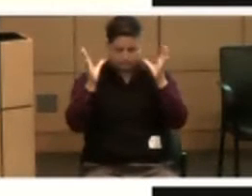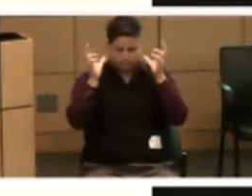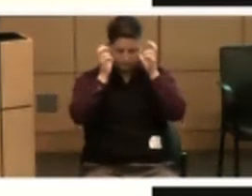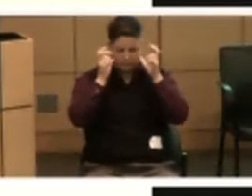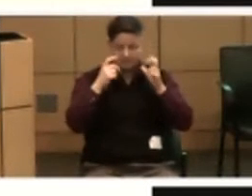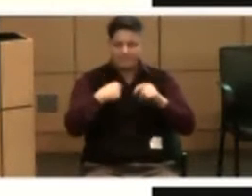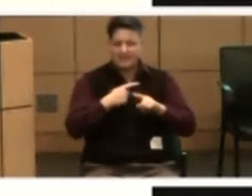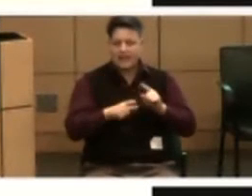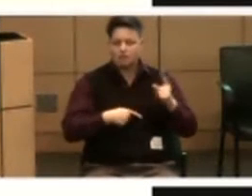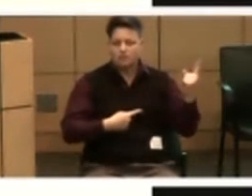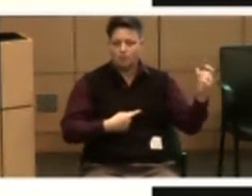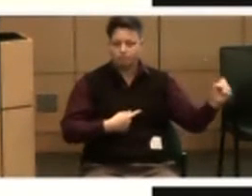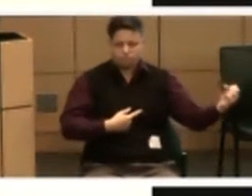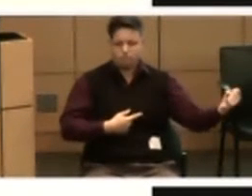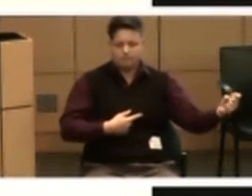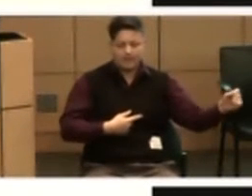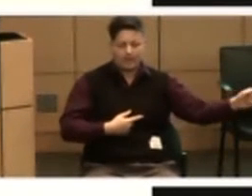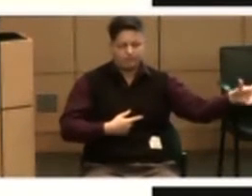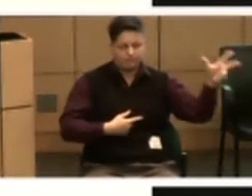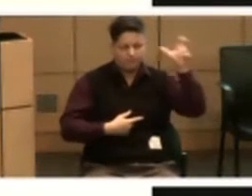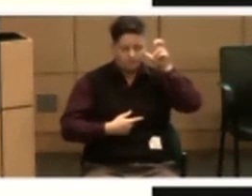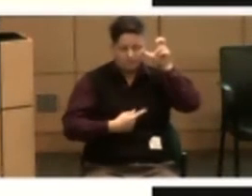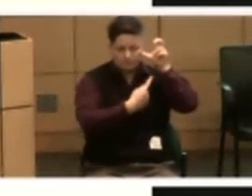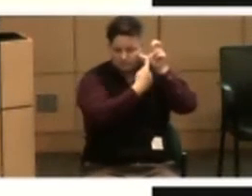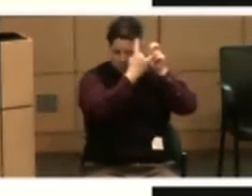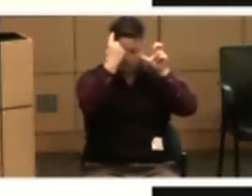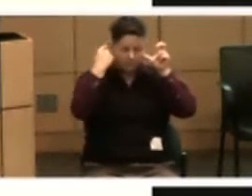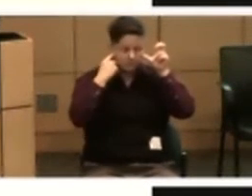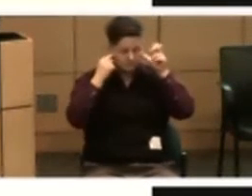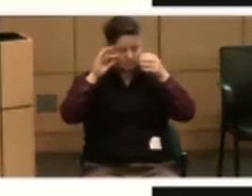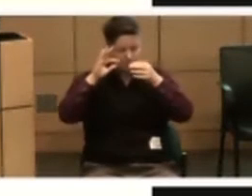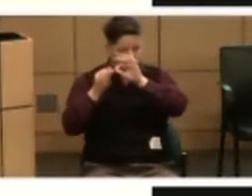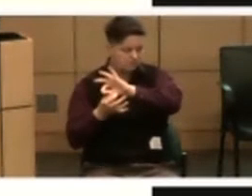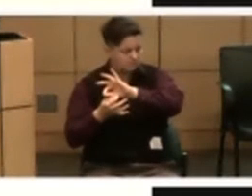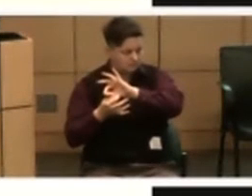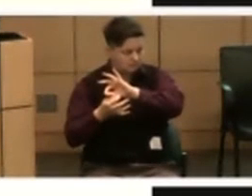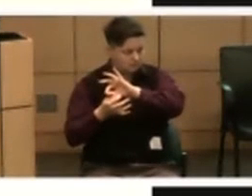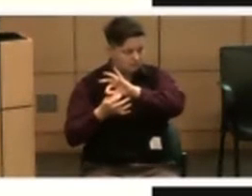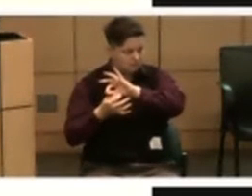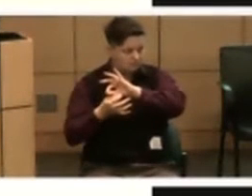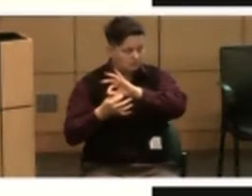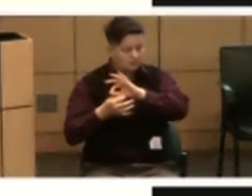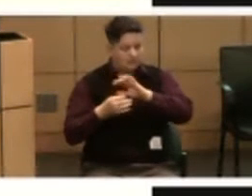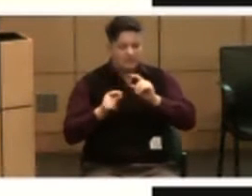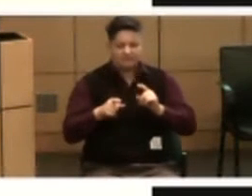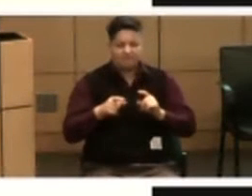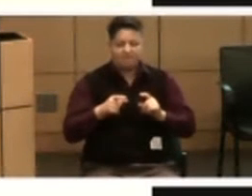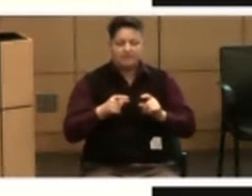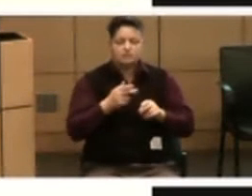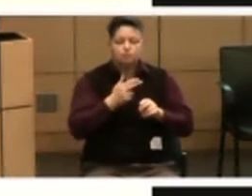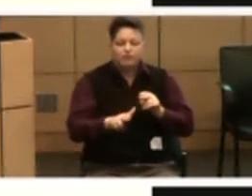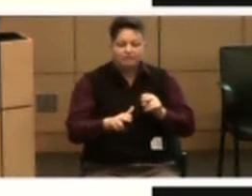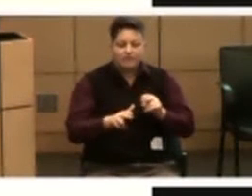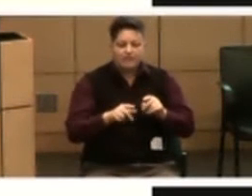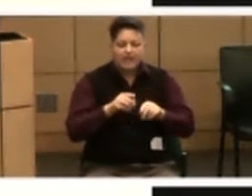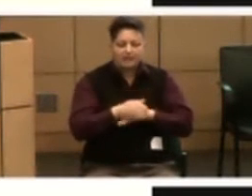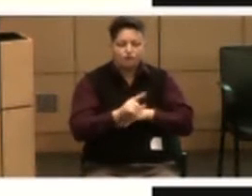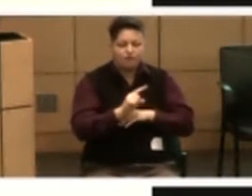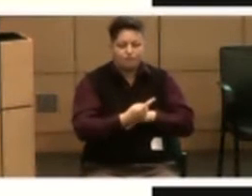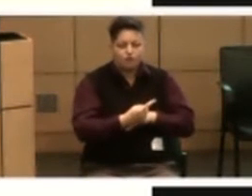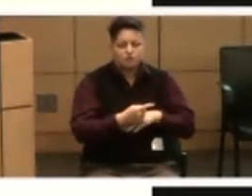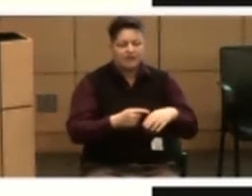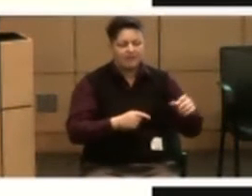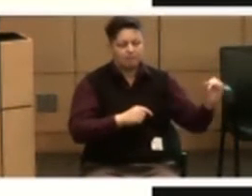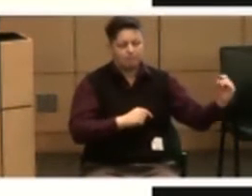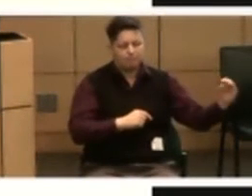off surfaces, it's usually, as long as the reflections occur pretty briefly after the first waveform, that they get suppressed